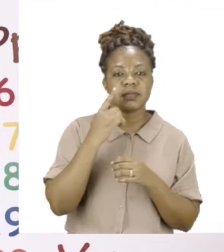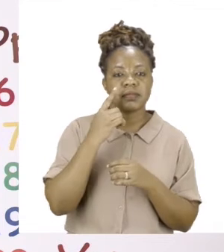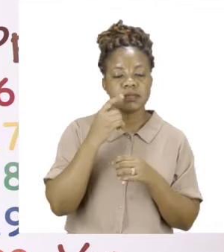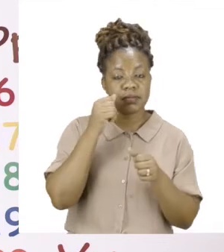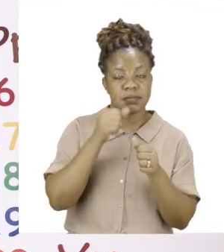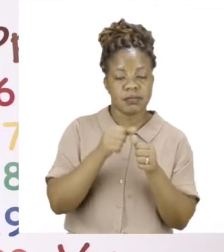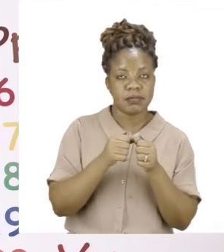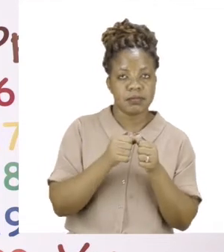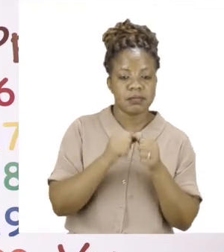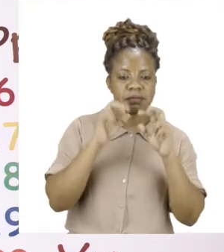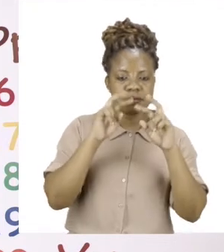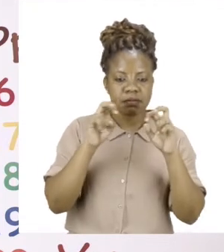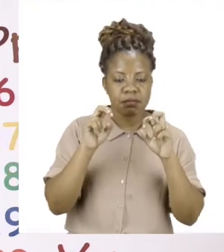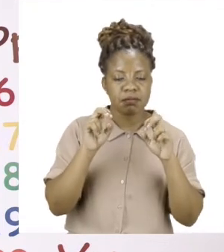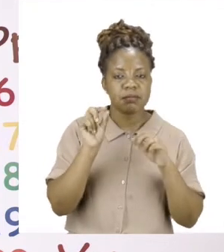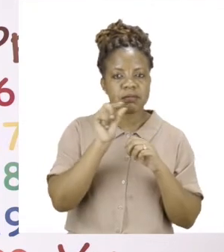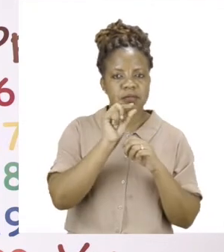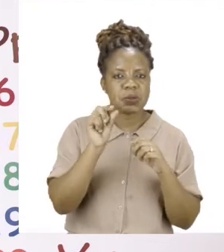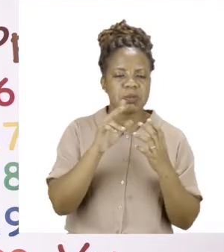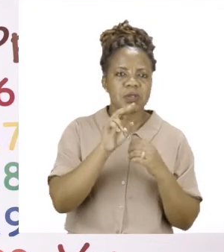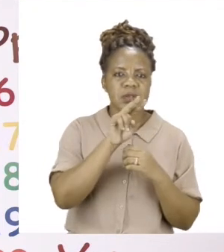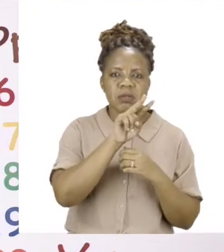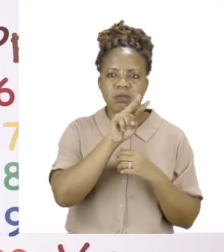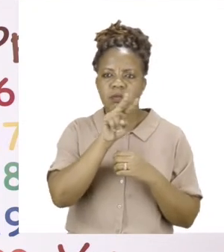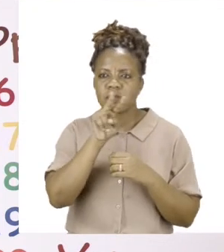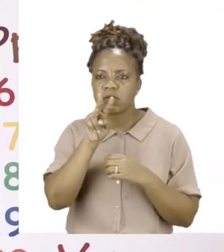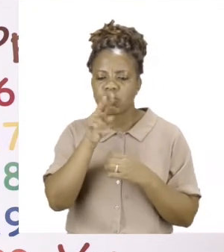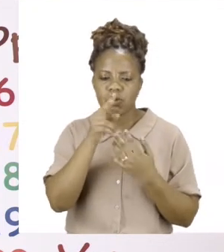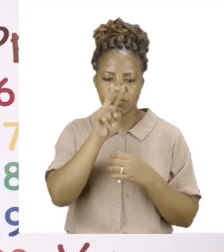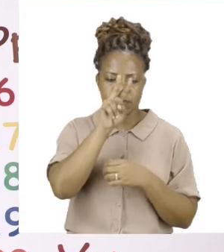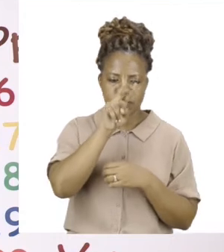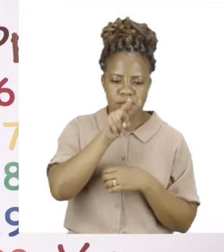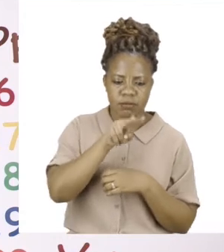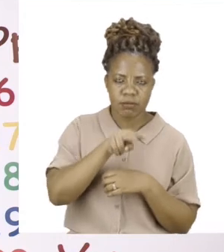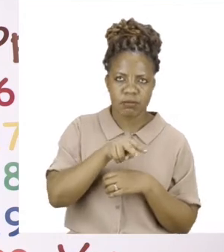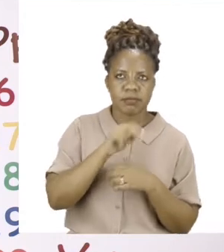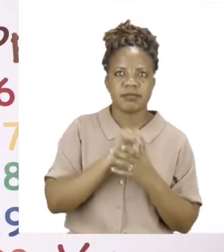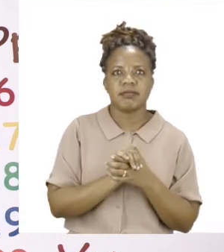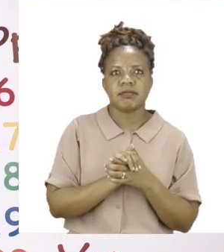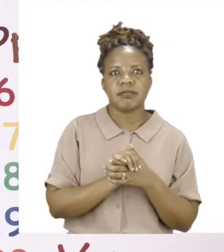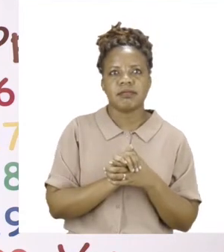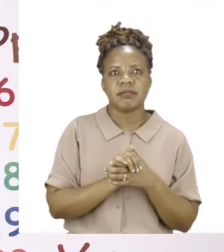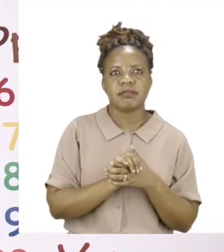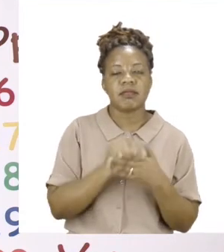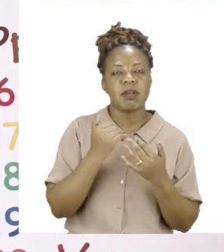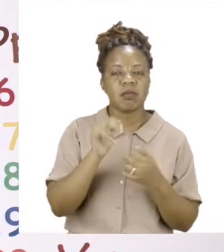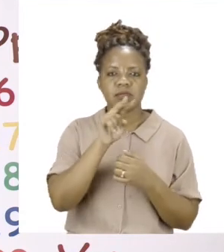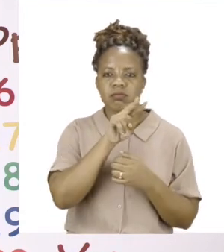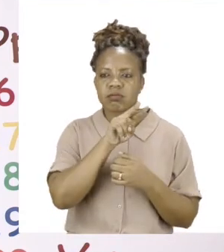across or down. In this case, I want to start going across. So let's